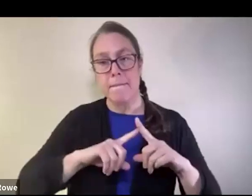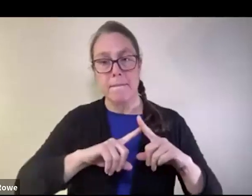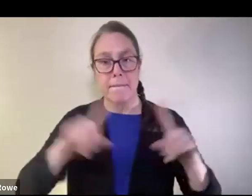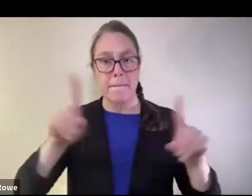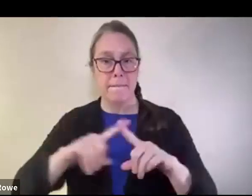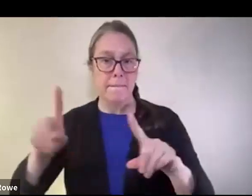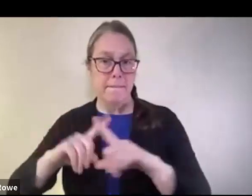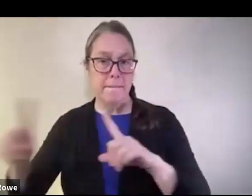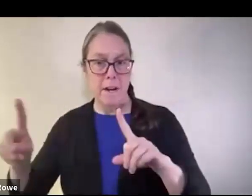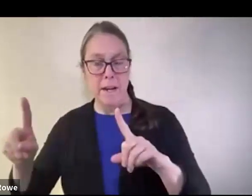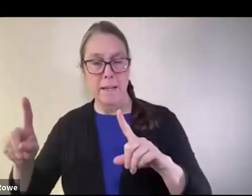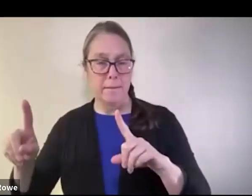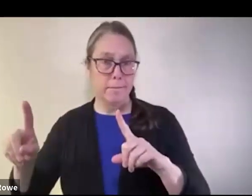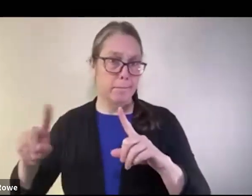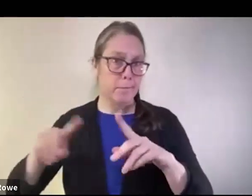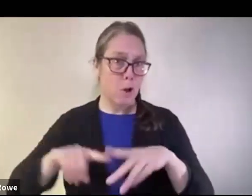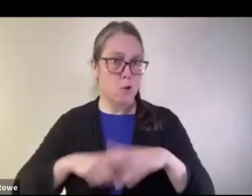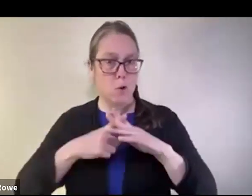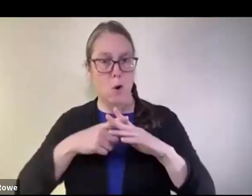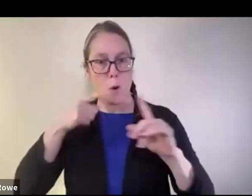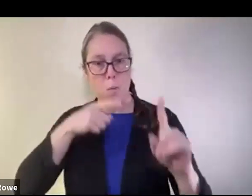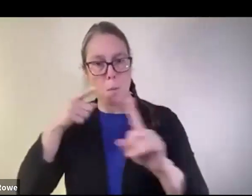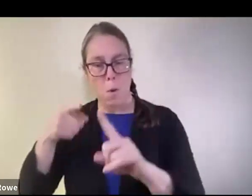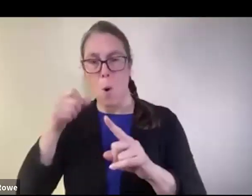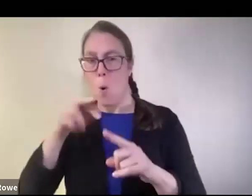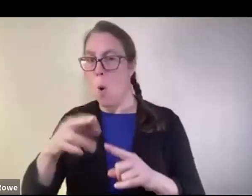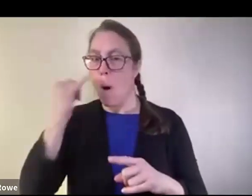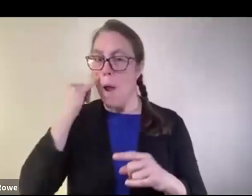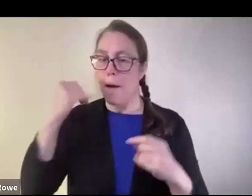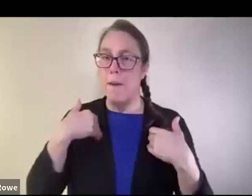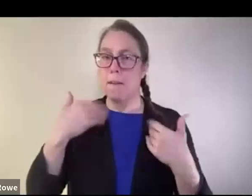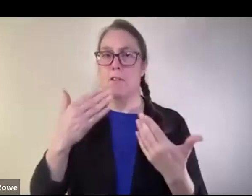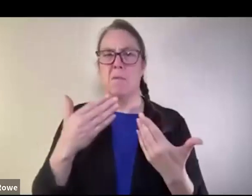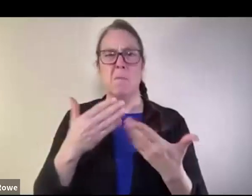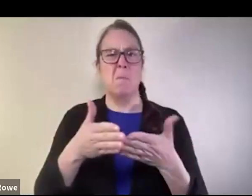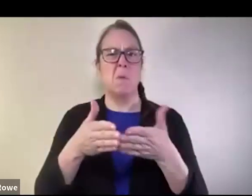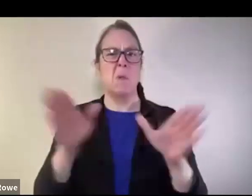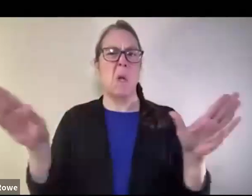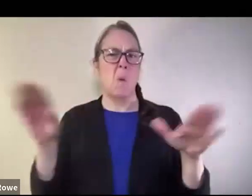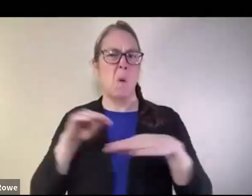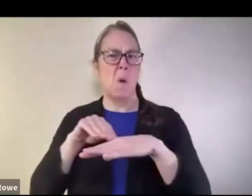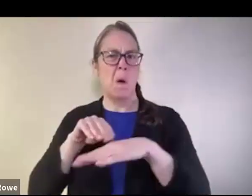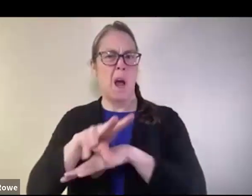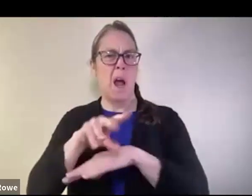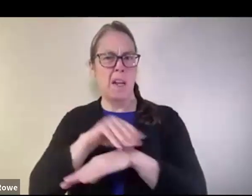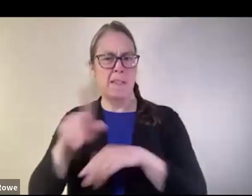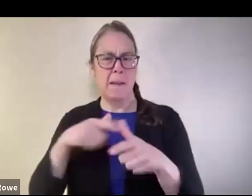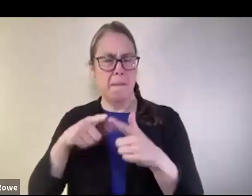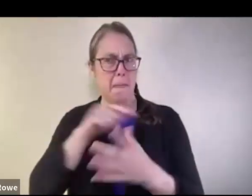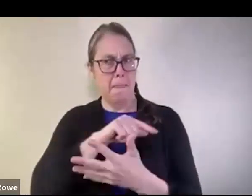starting point, or if they have a very general guidance and just go on